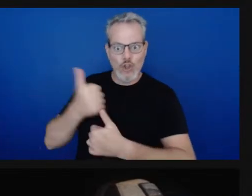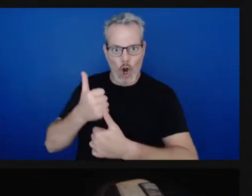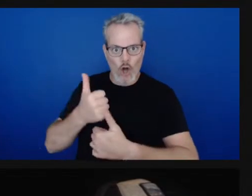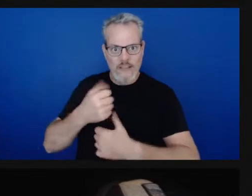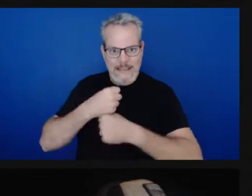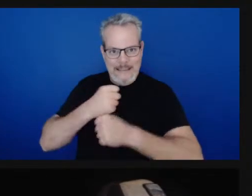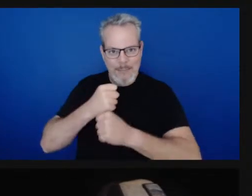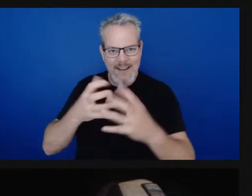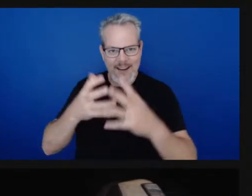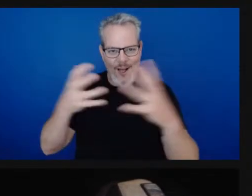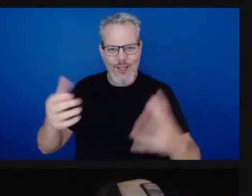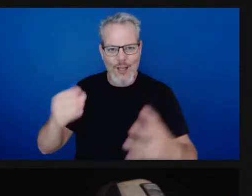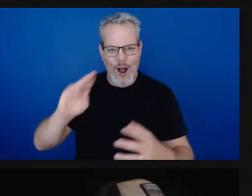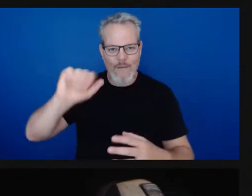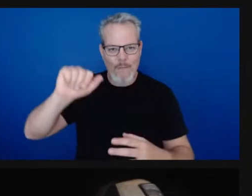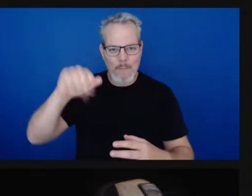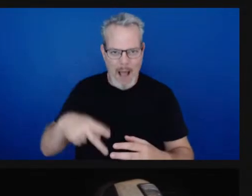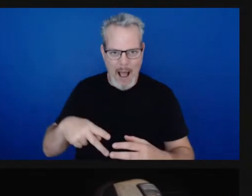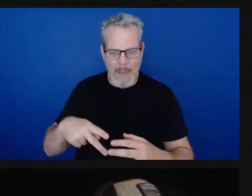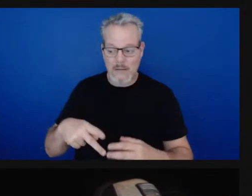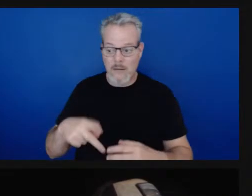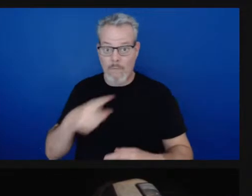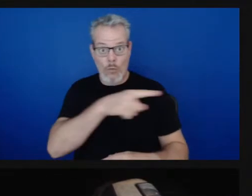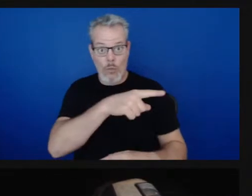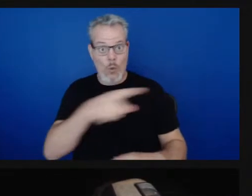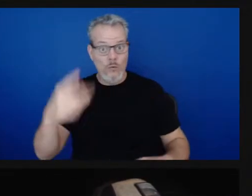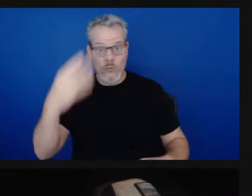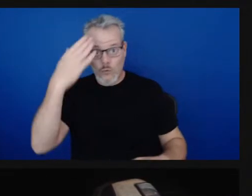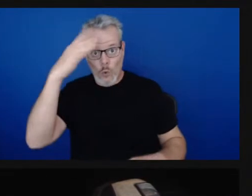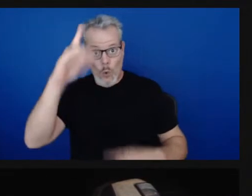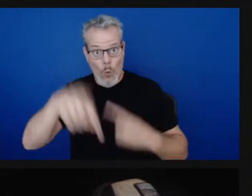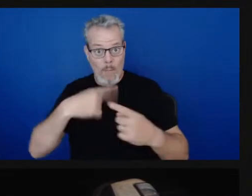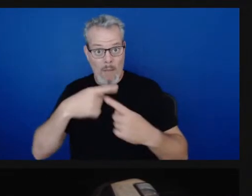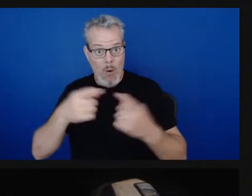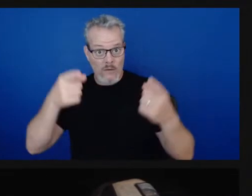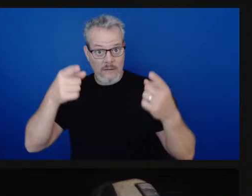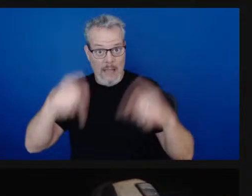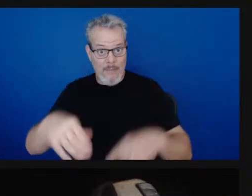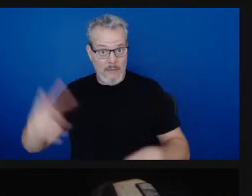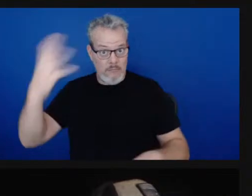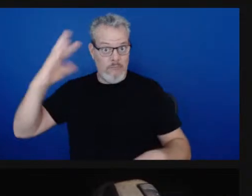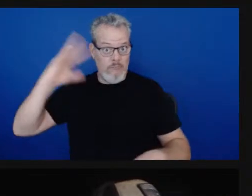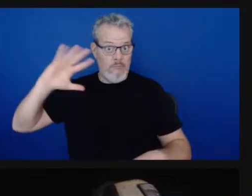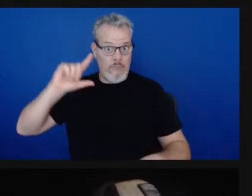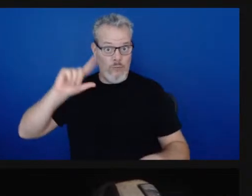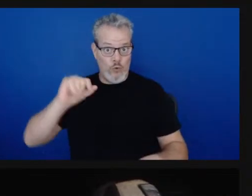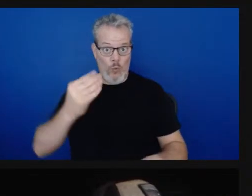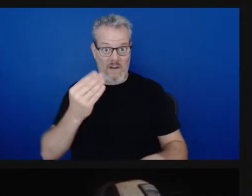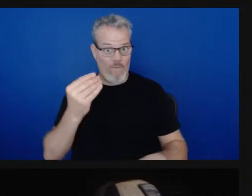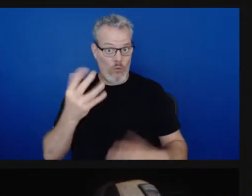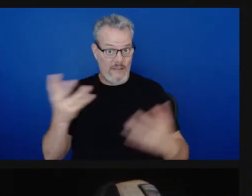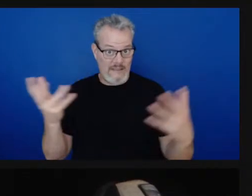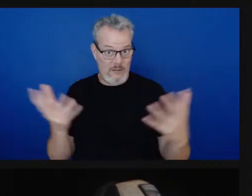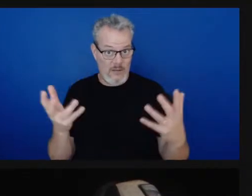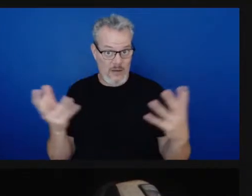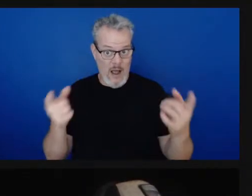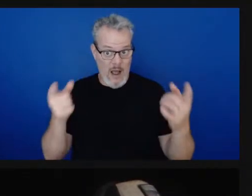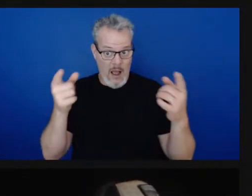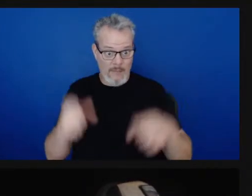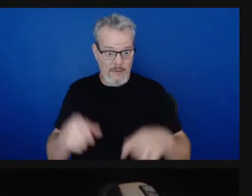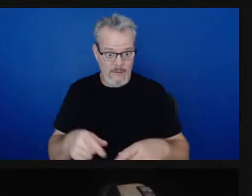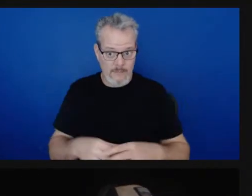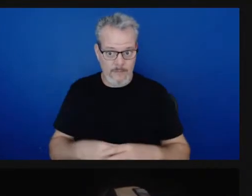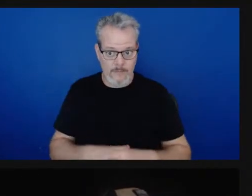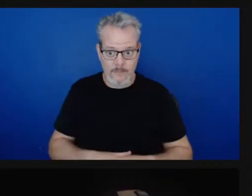around in 2014 and 15 or not following us or not knowing what's happening, the summary is that Pu'o was